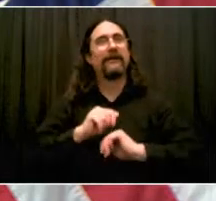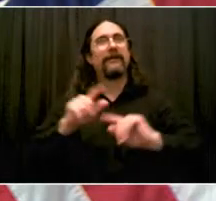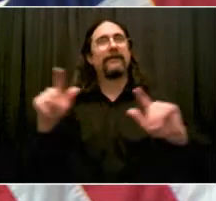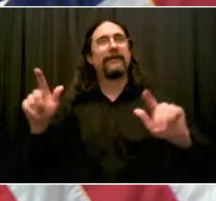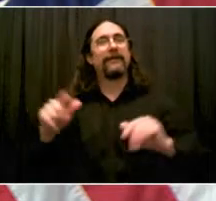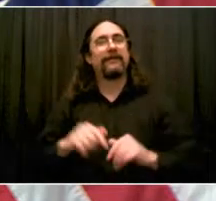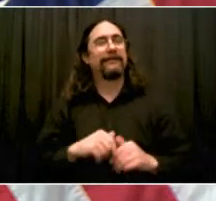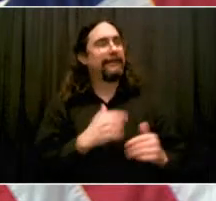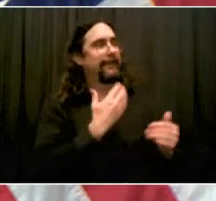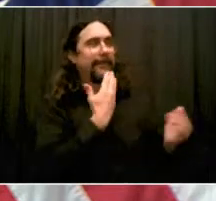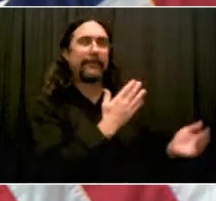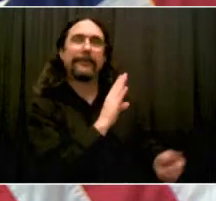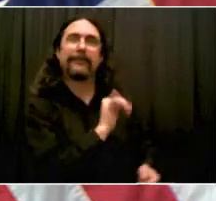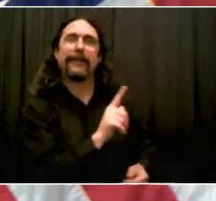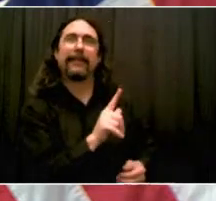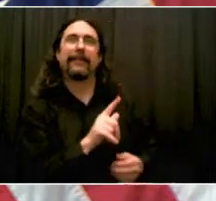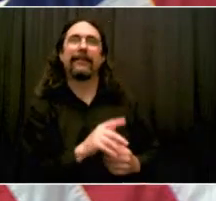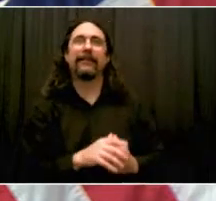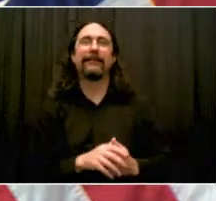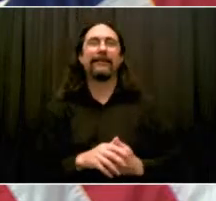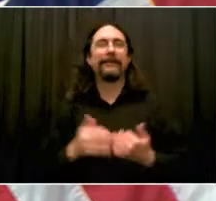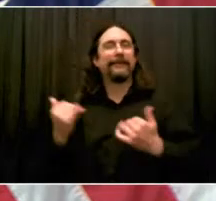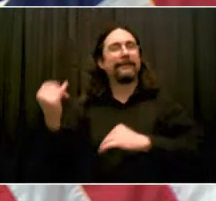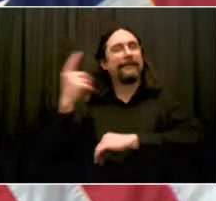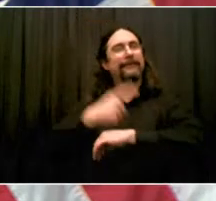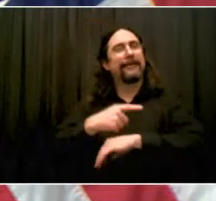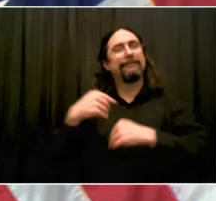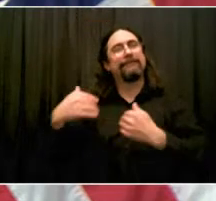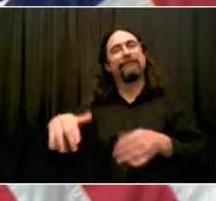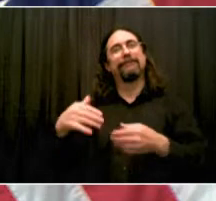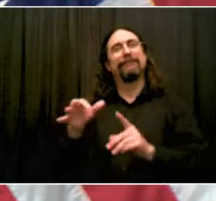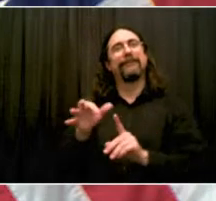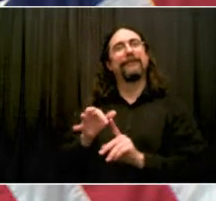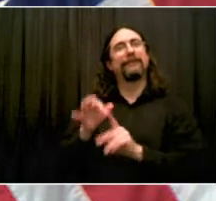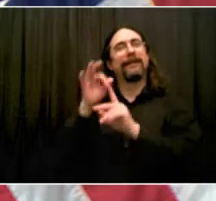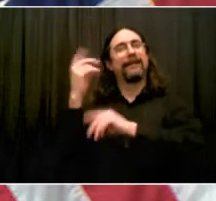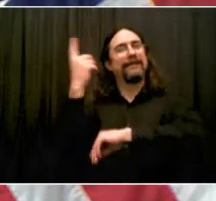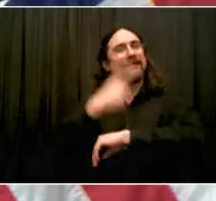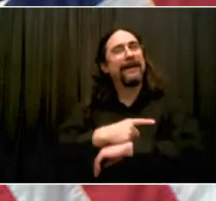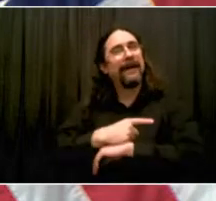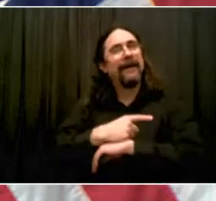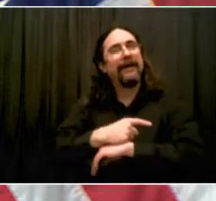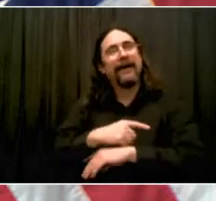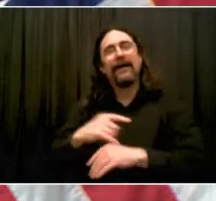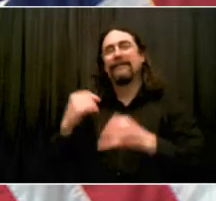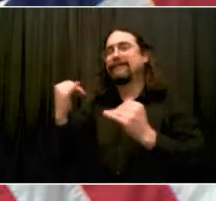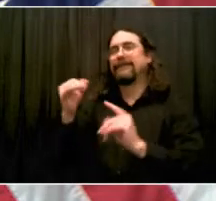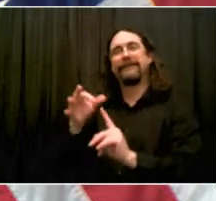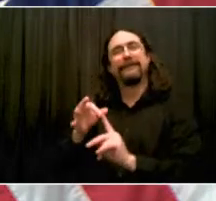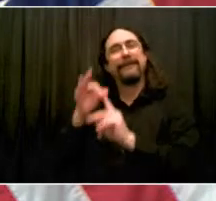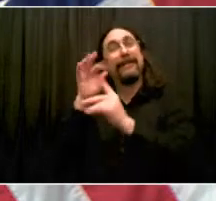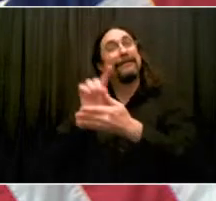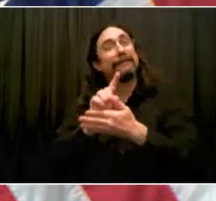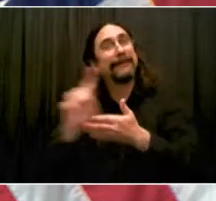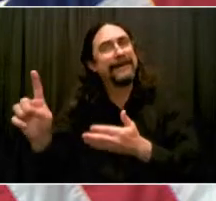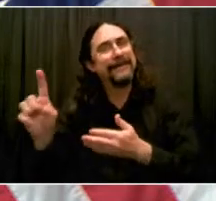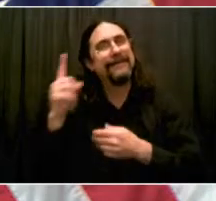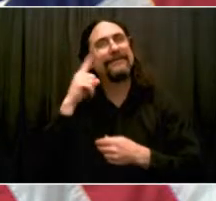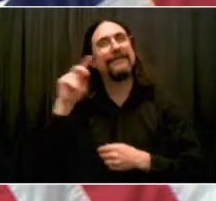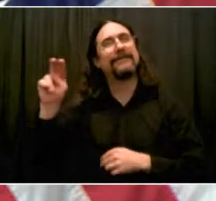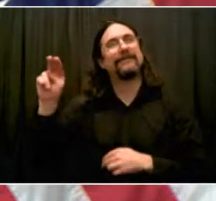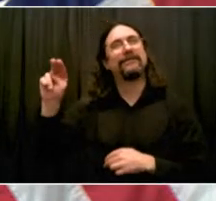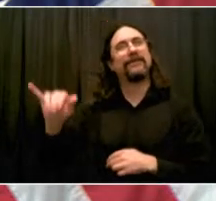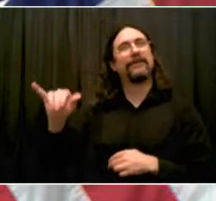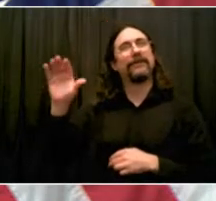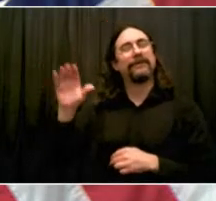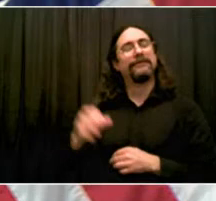special week for our city. It's a huge leap forward, increasing mental health support for all New Yorkers. In the early days of